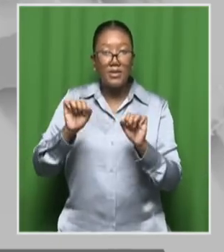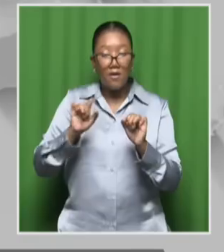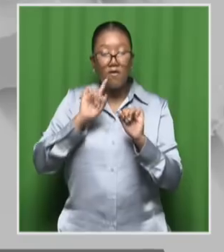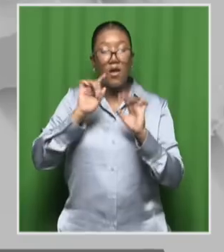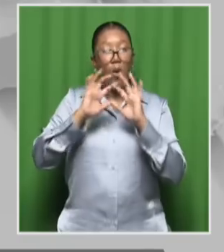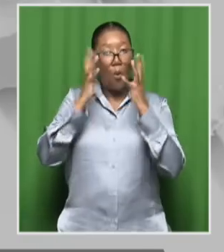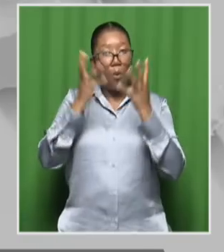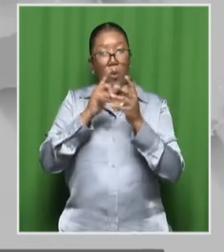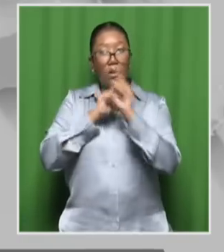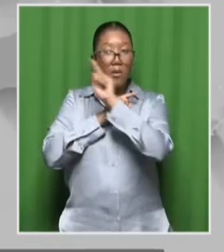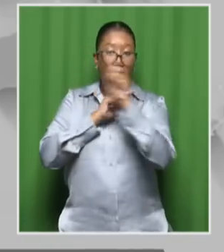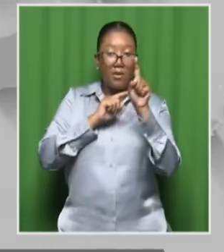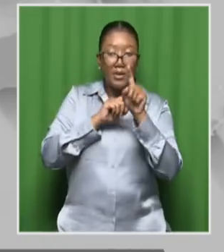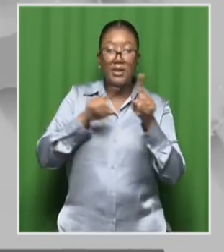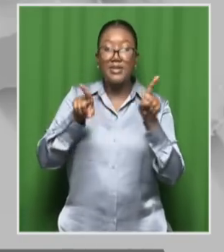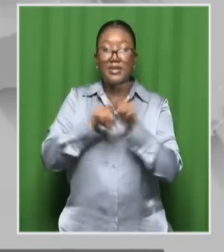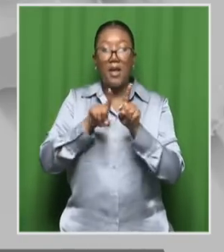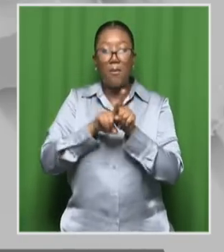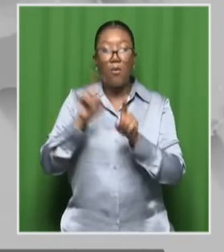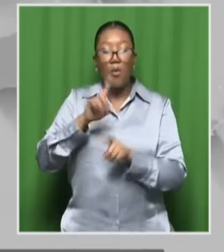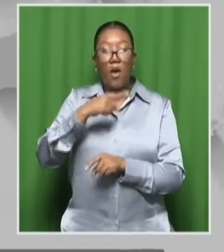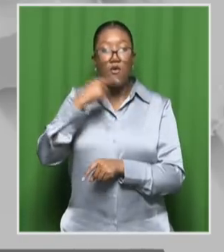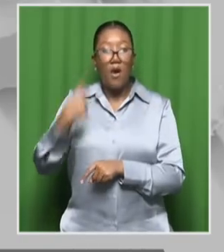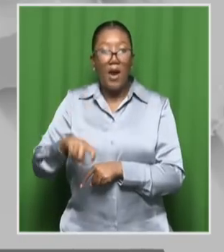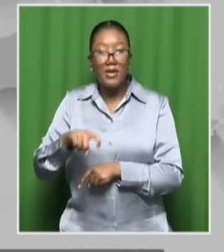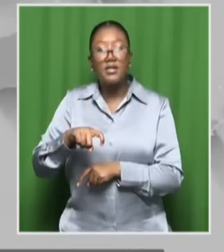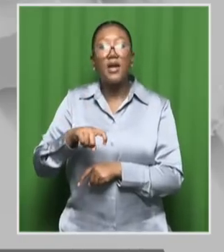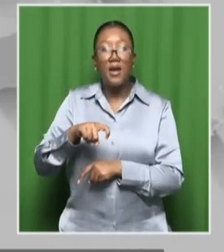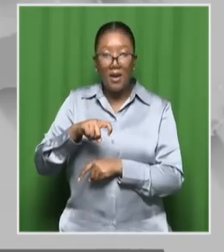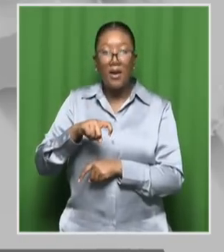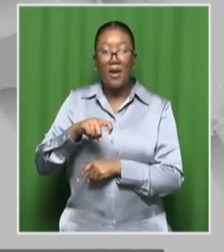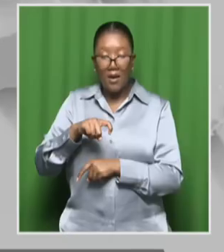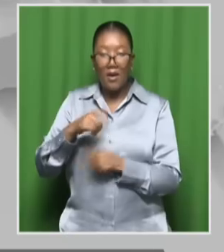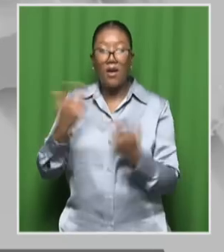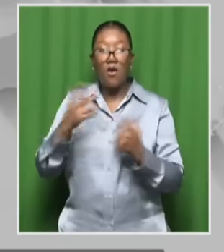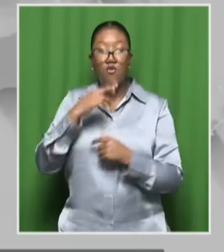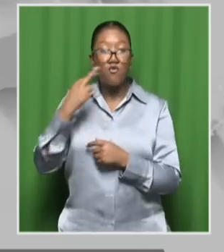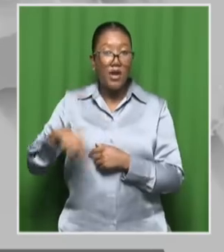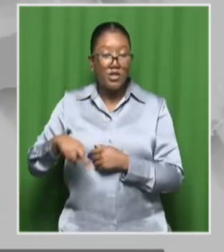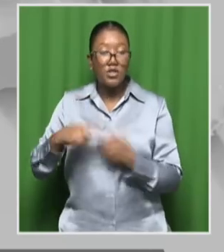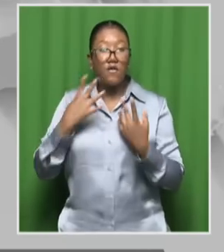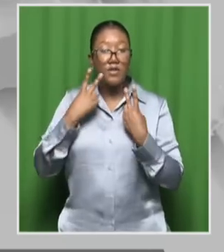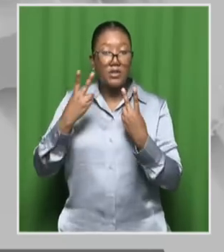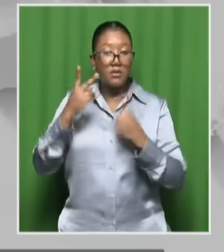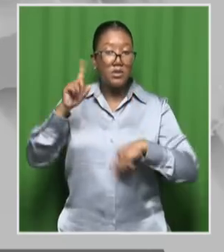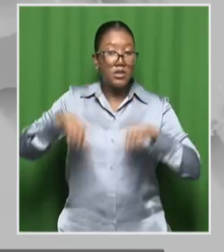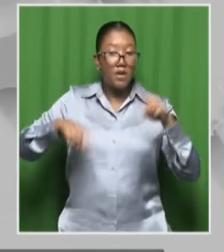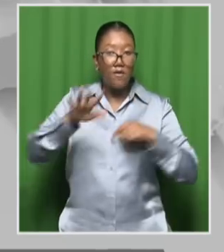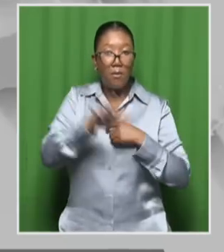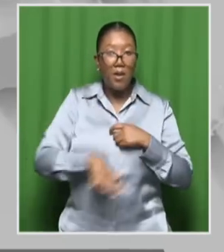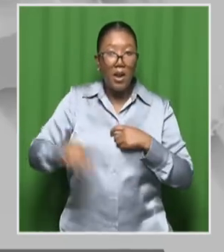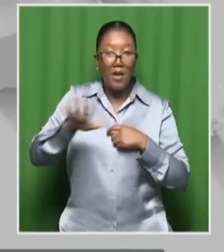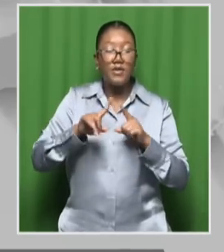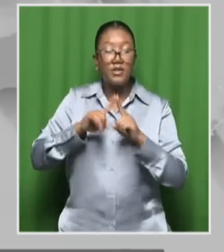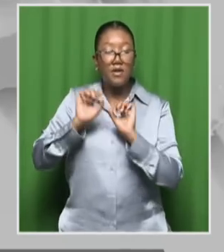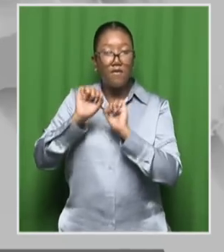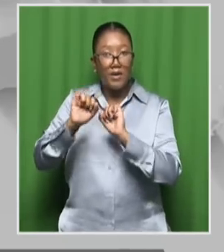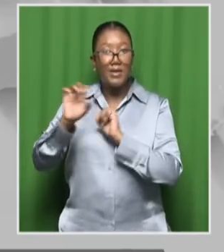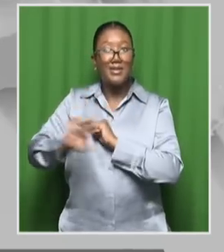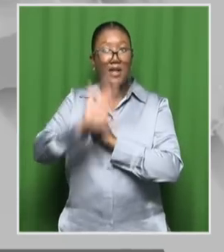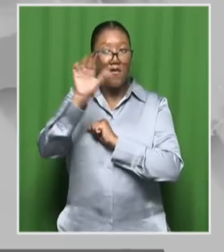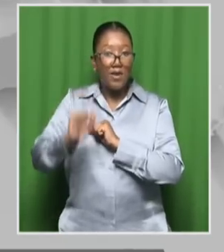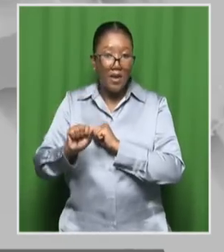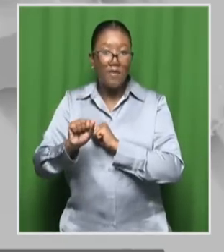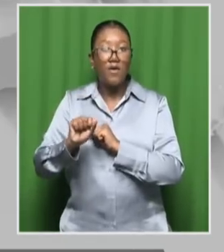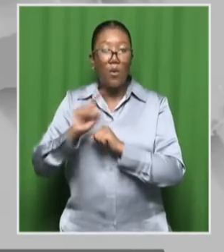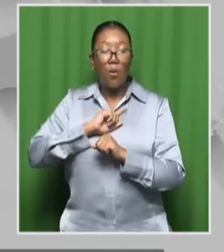world, including Russia that was done, including other areas, of course, the team in South Africa dealing with South